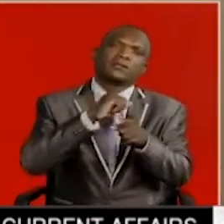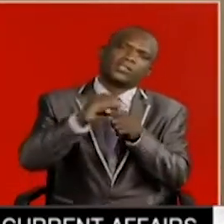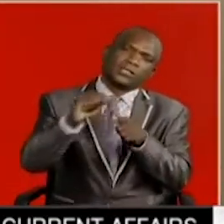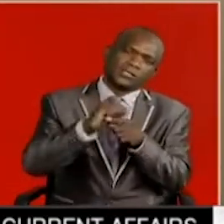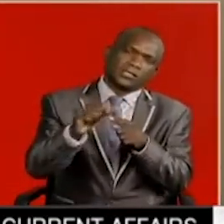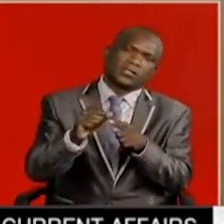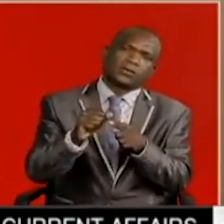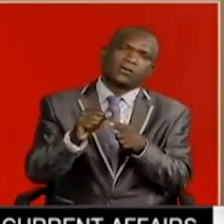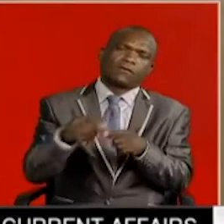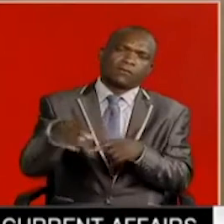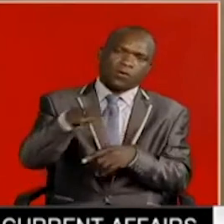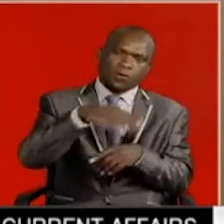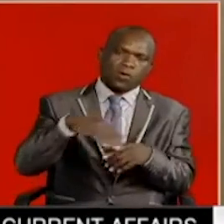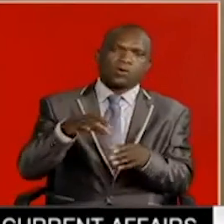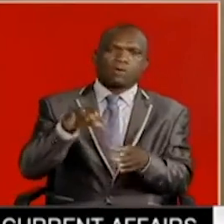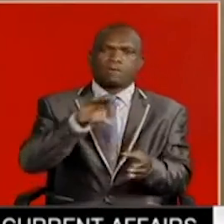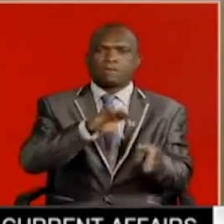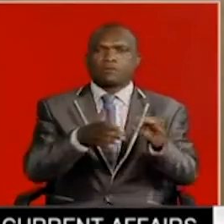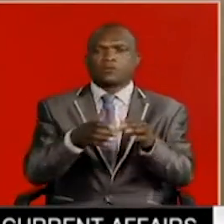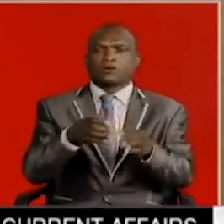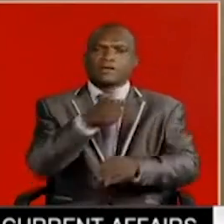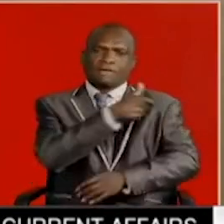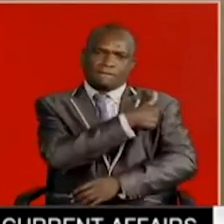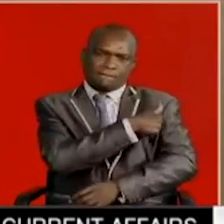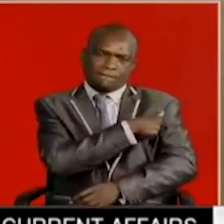all vaccination points.